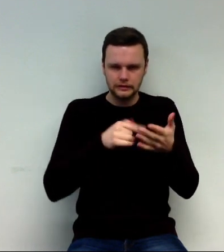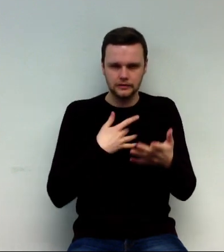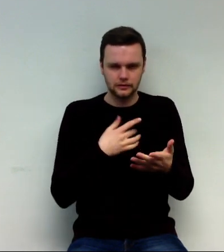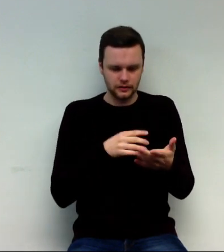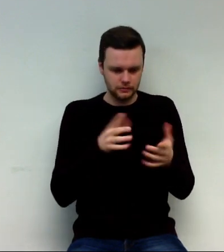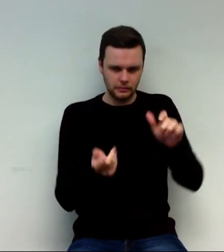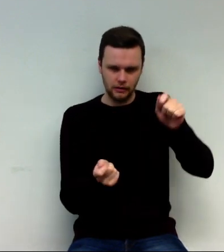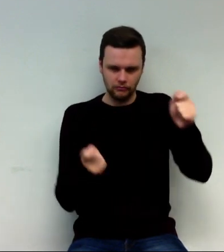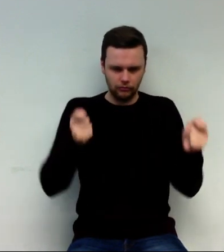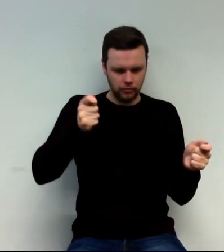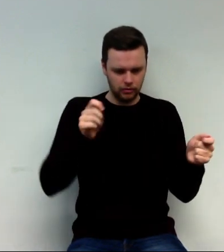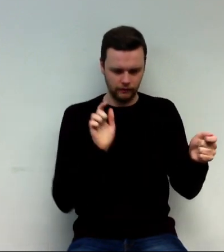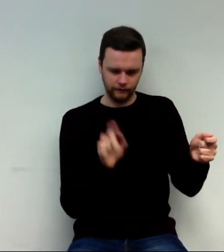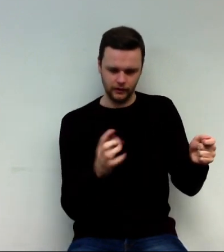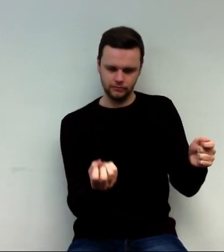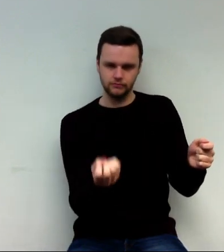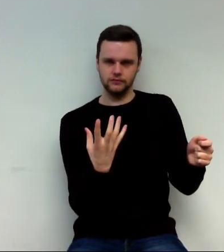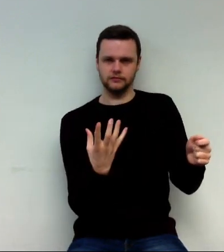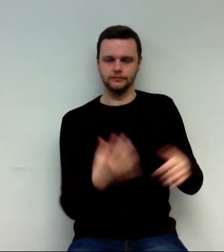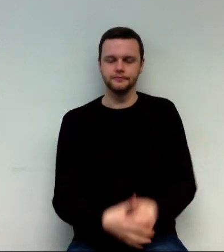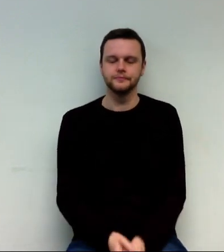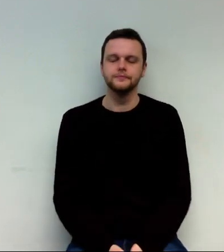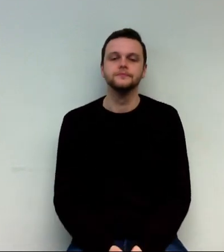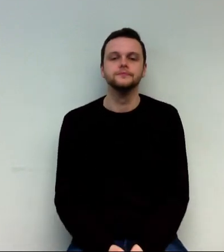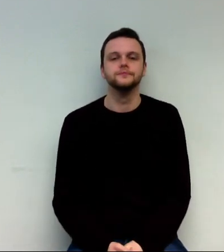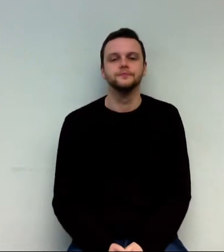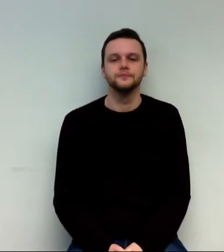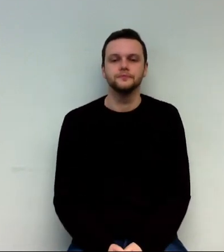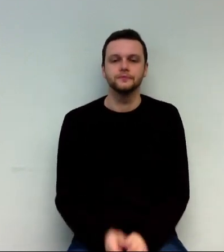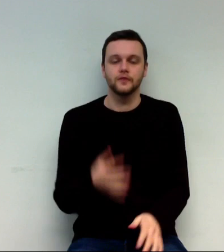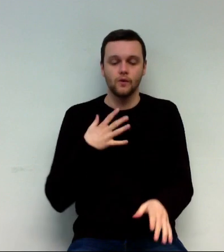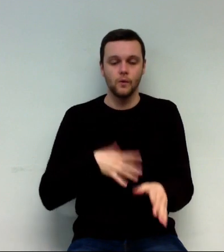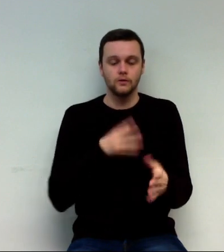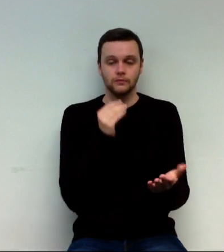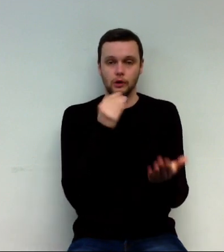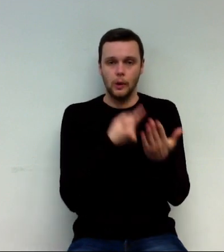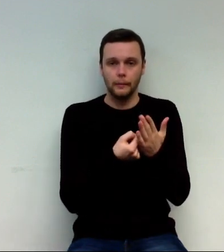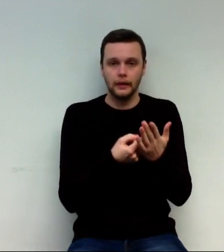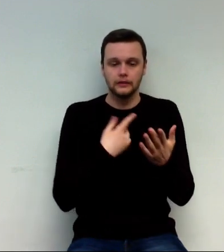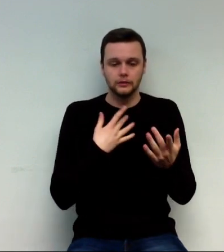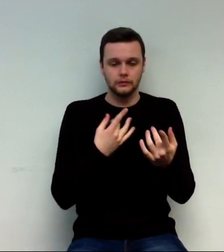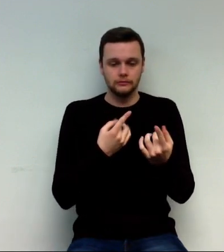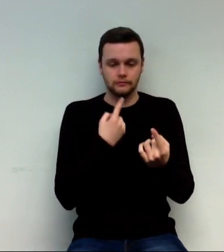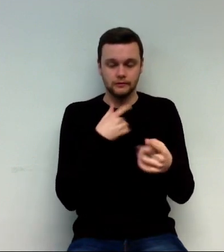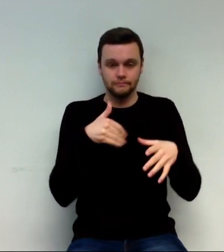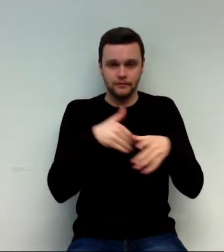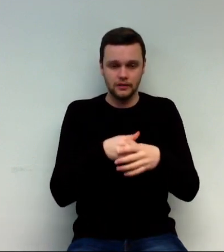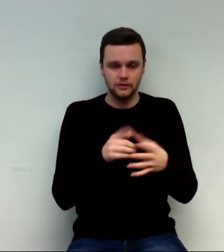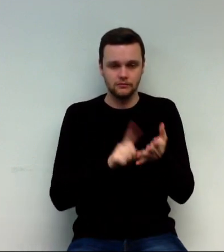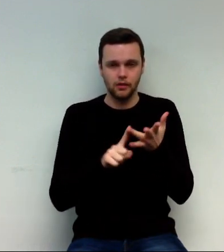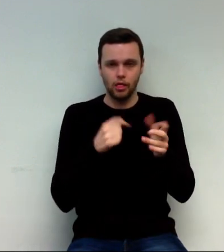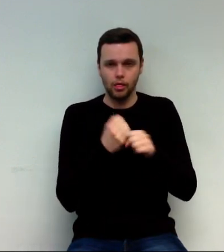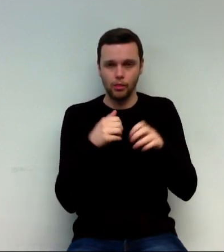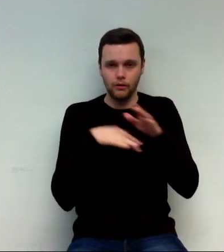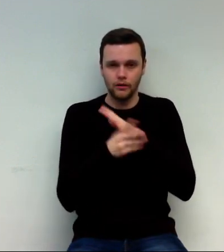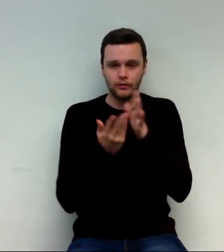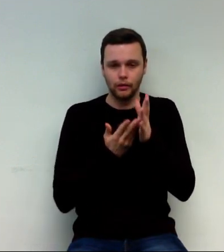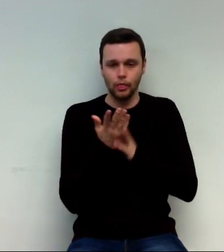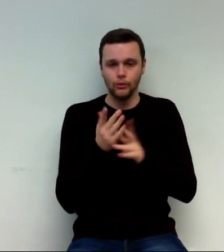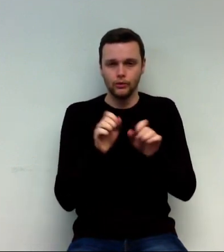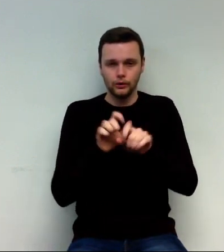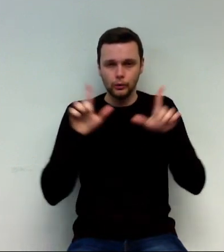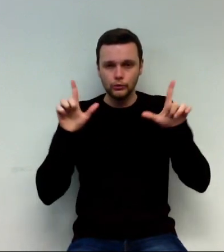may have to rotate your device to make that button appear. To comment or contribute to the live chat, you just need to log in using any Google or YouTube